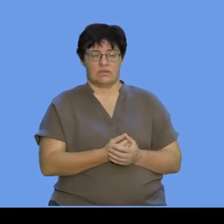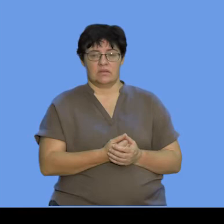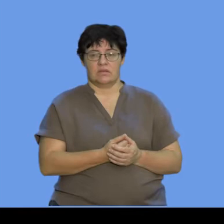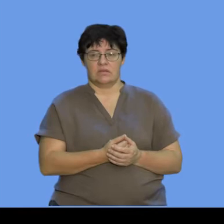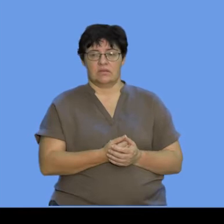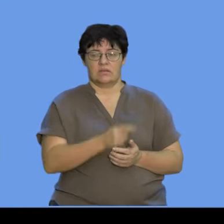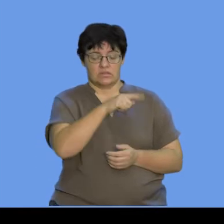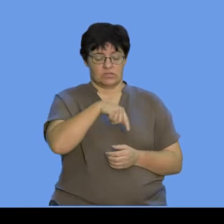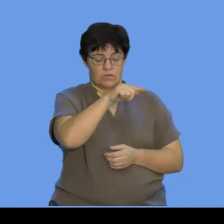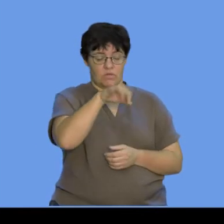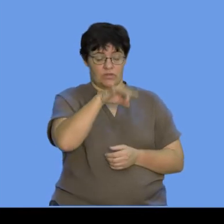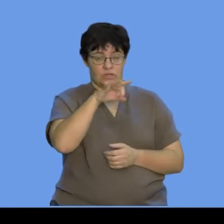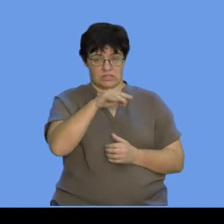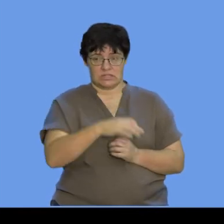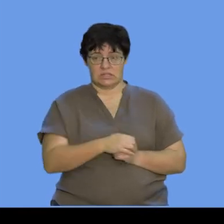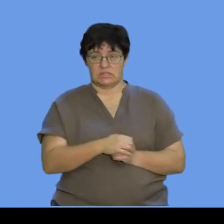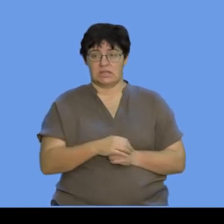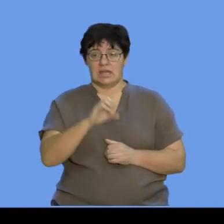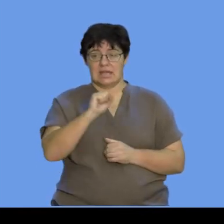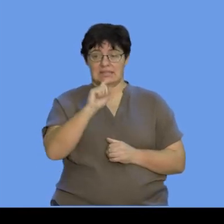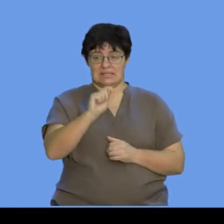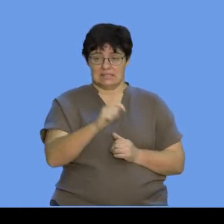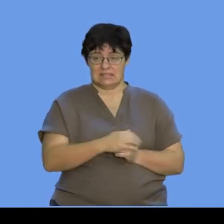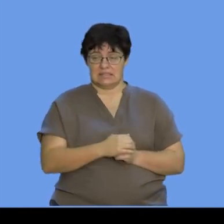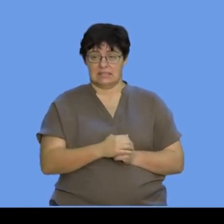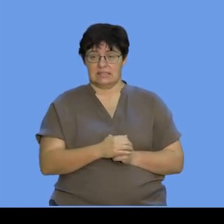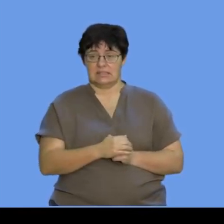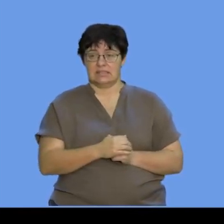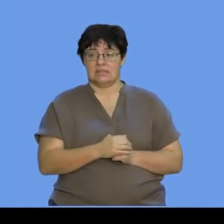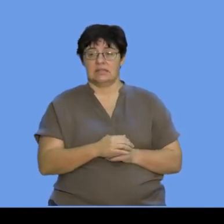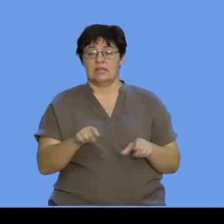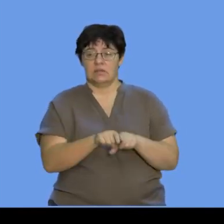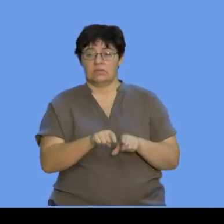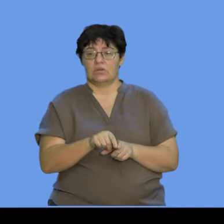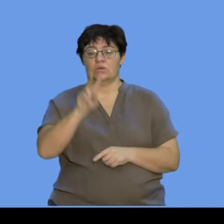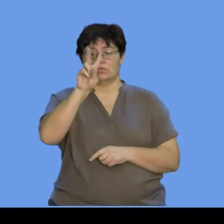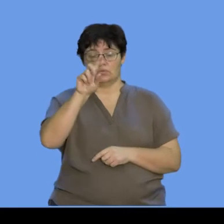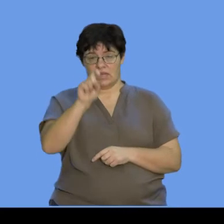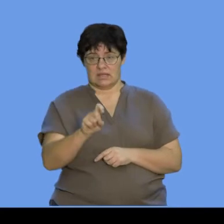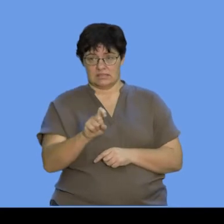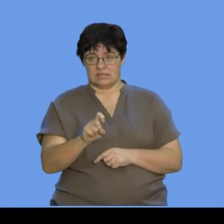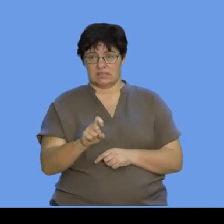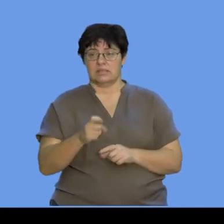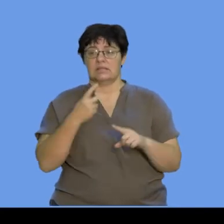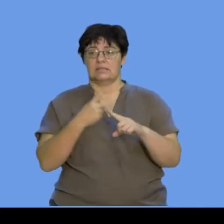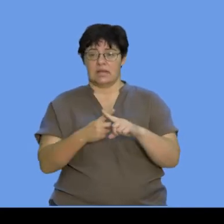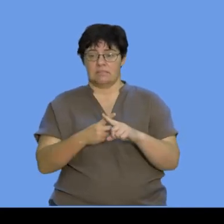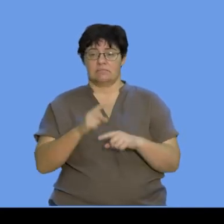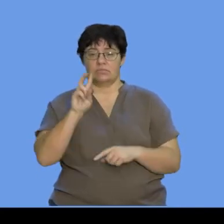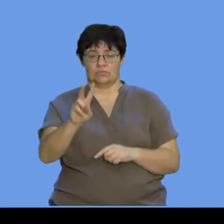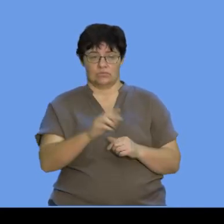with square root of 13 ST is equals to